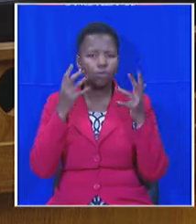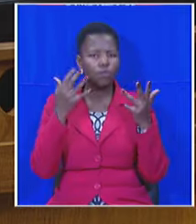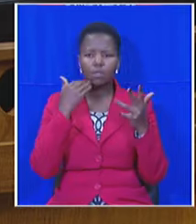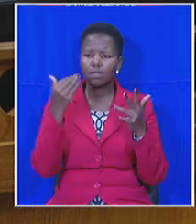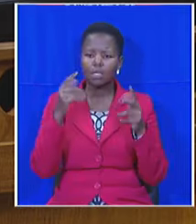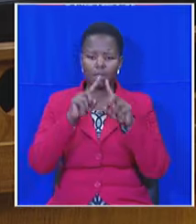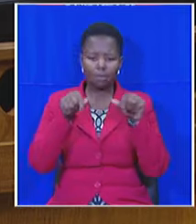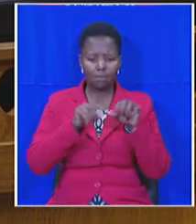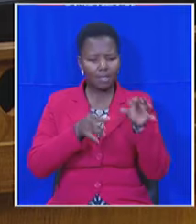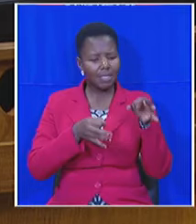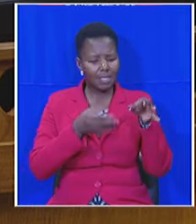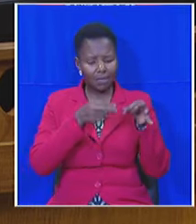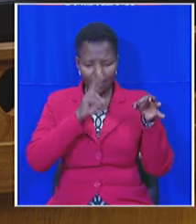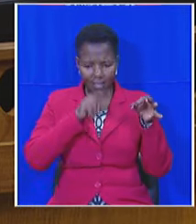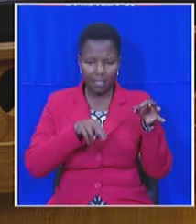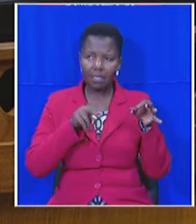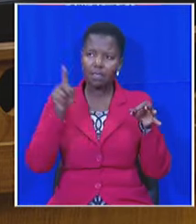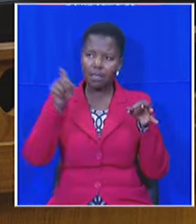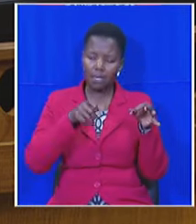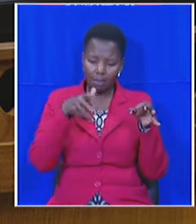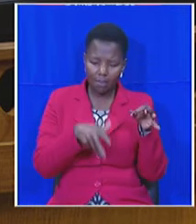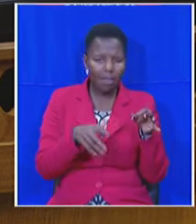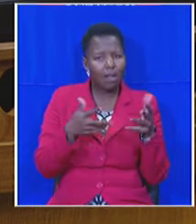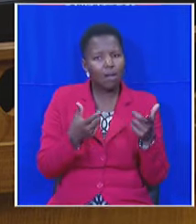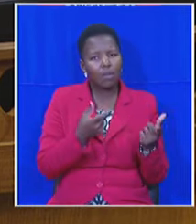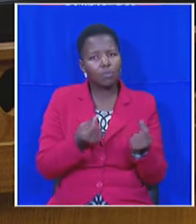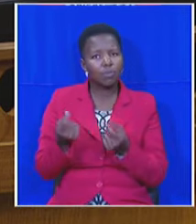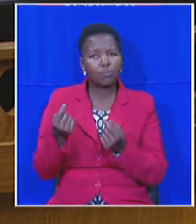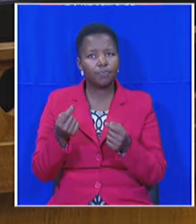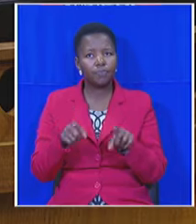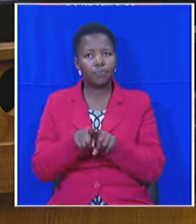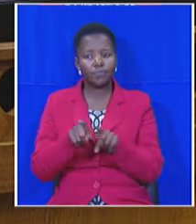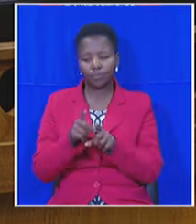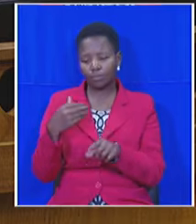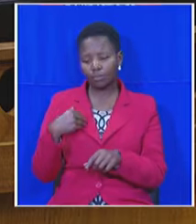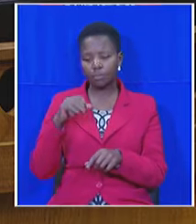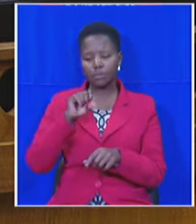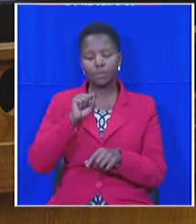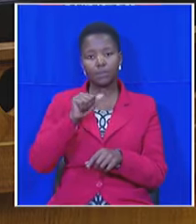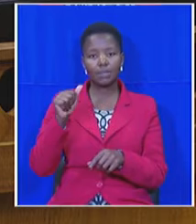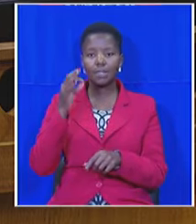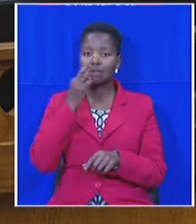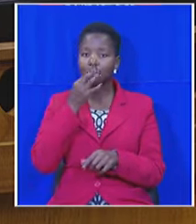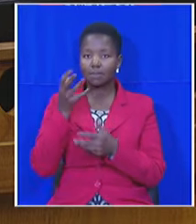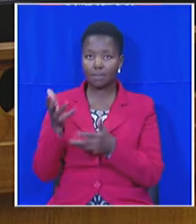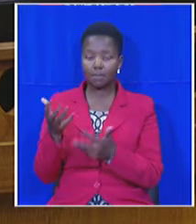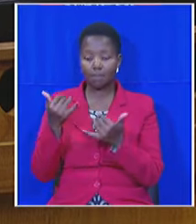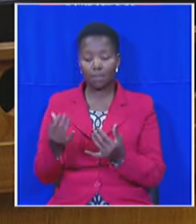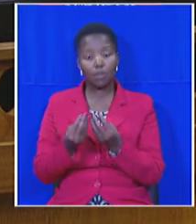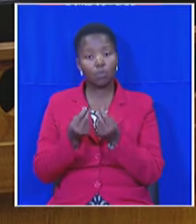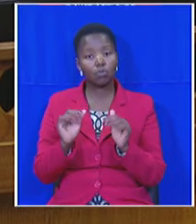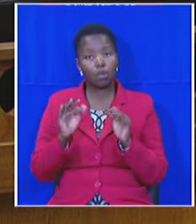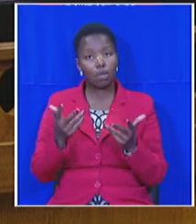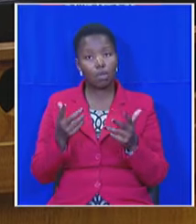birth certificate for minors traveling to our country. And I'm quoting statistics received from the SAA. So, Madam Chair, the solution is to scrap